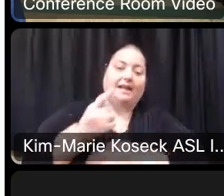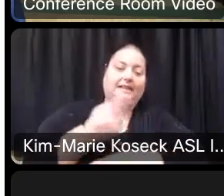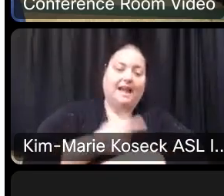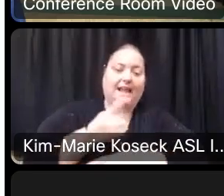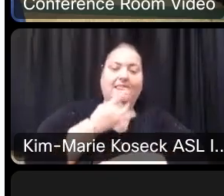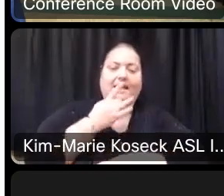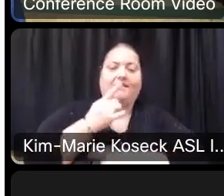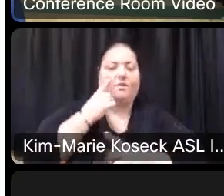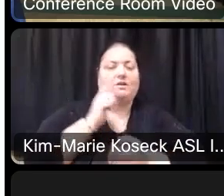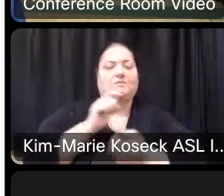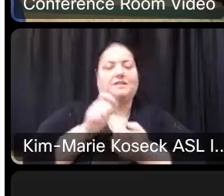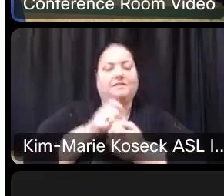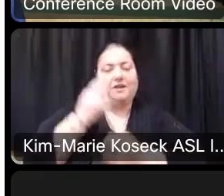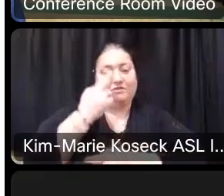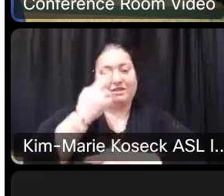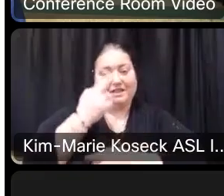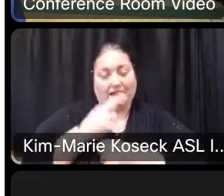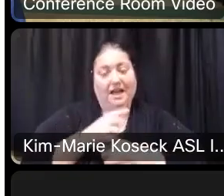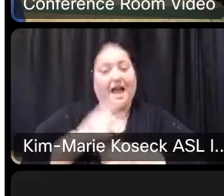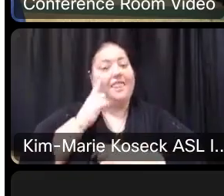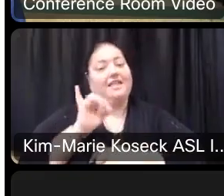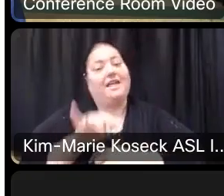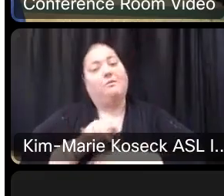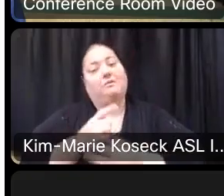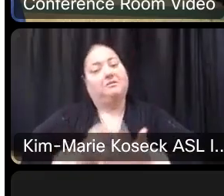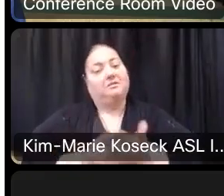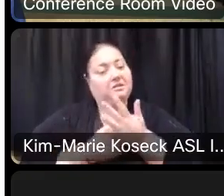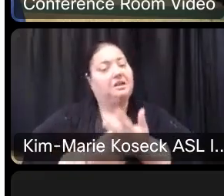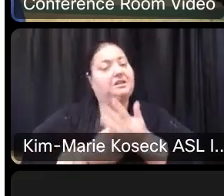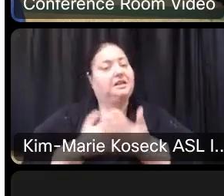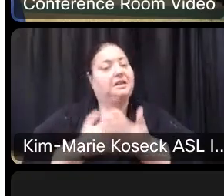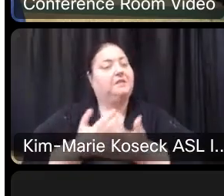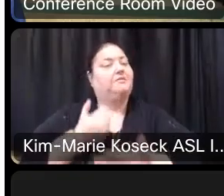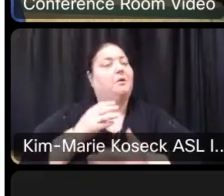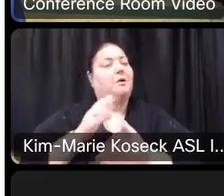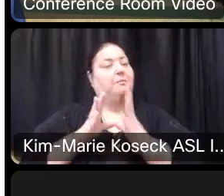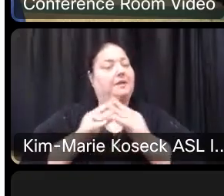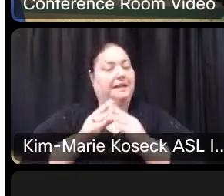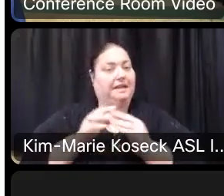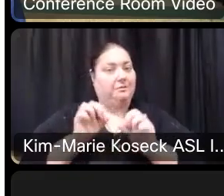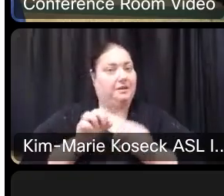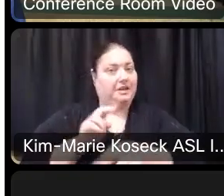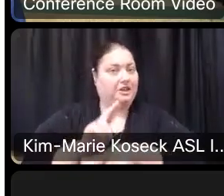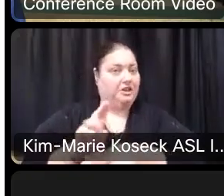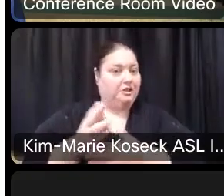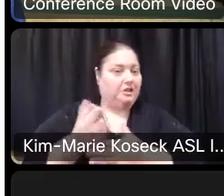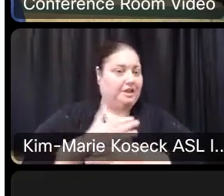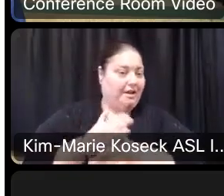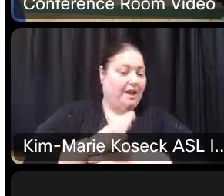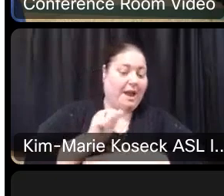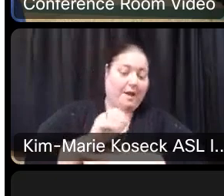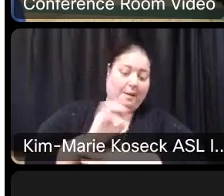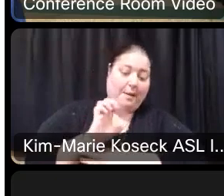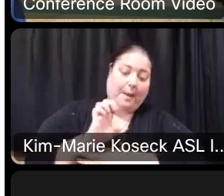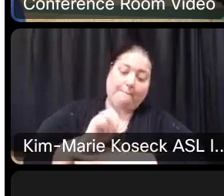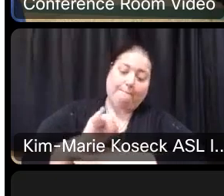but yeah. Yeah, I think that's something we talked about at a previous meeting, was ensuring that we reached out to like Empire State Building